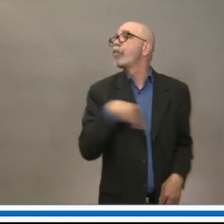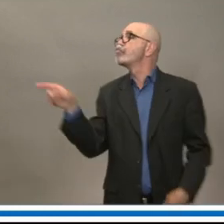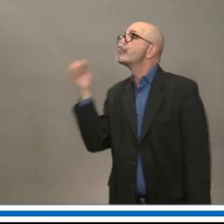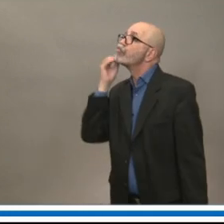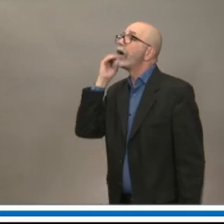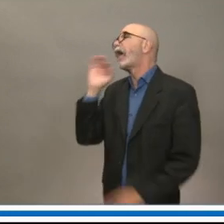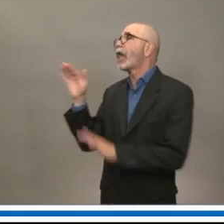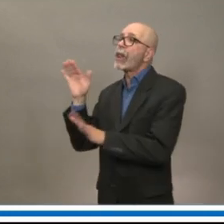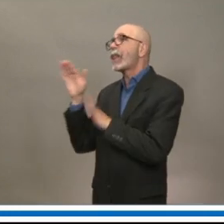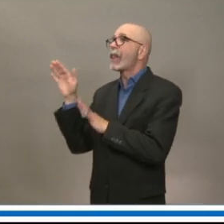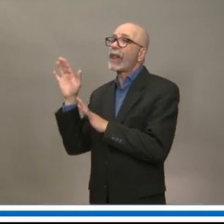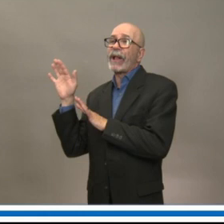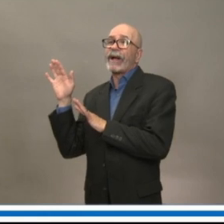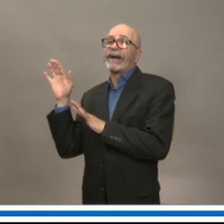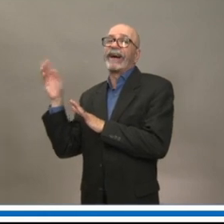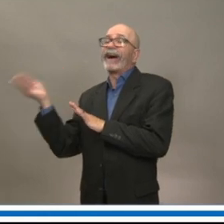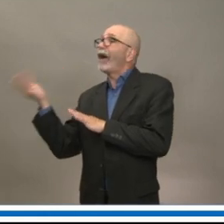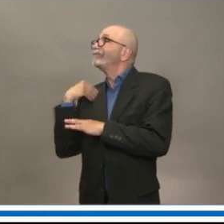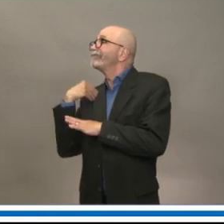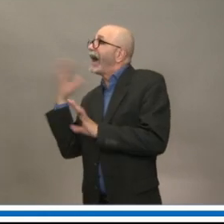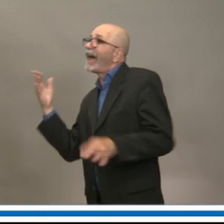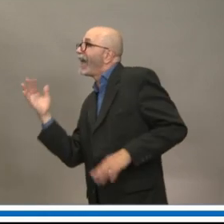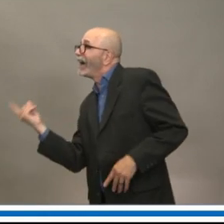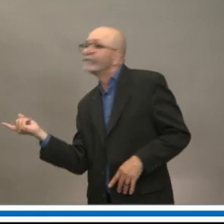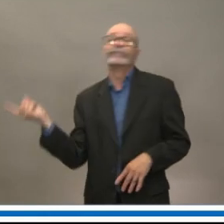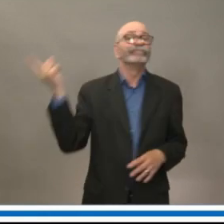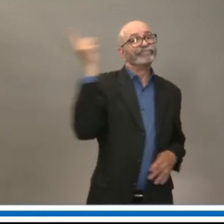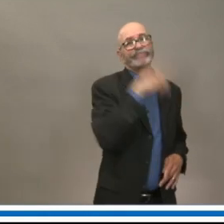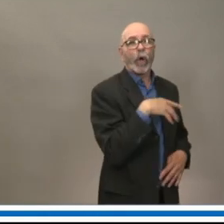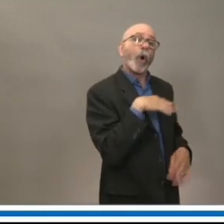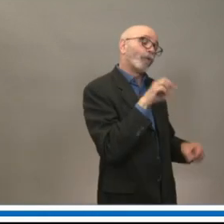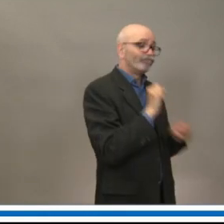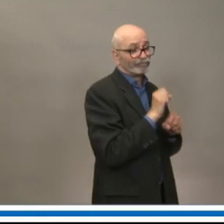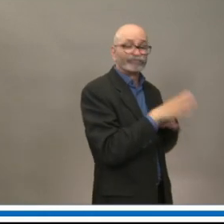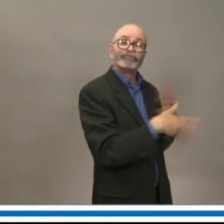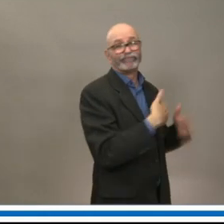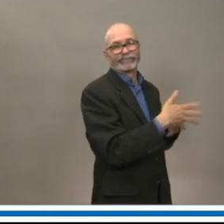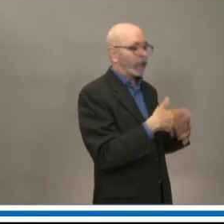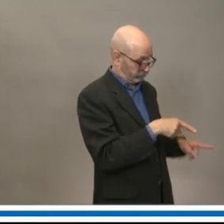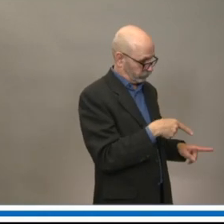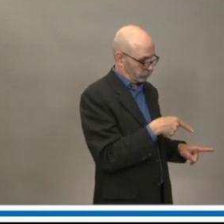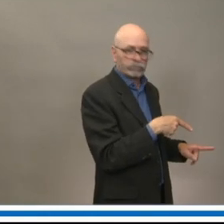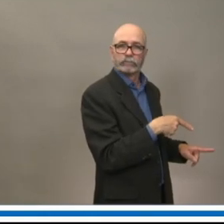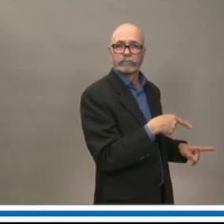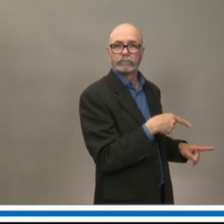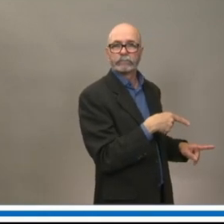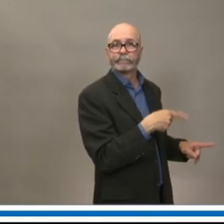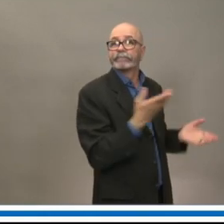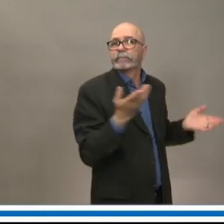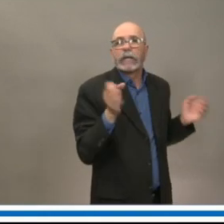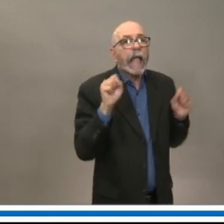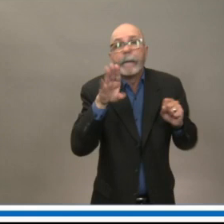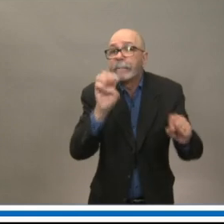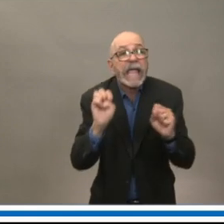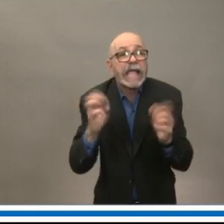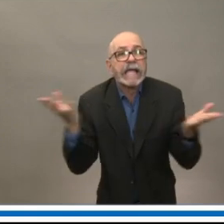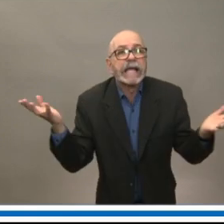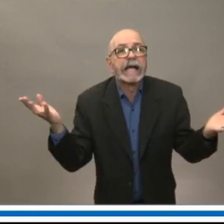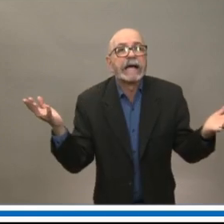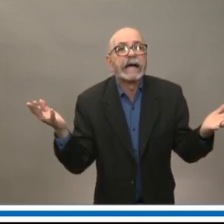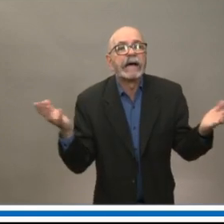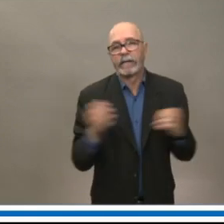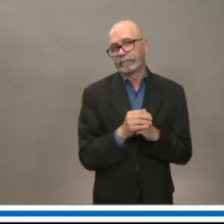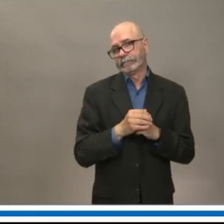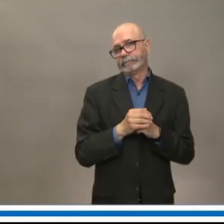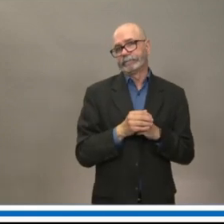there's no guarantee that one of them may not be infected and still be asymptomatic and then come into the facility